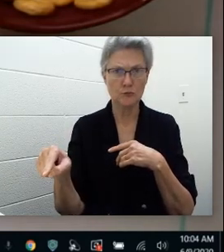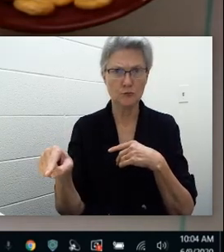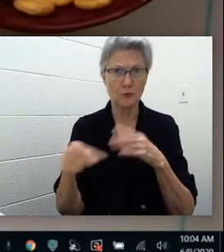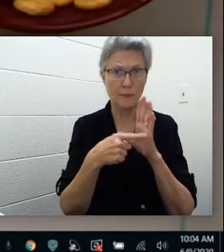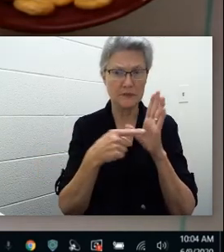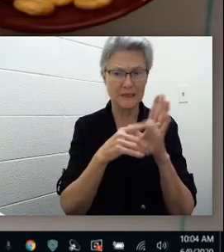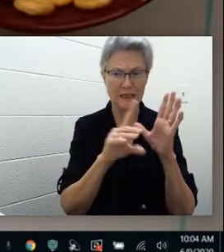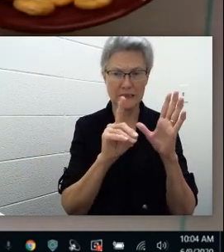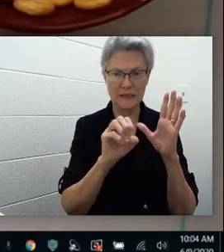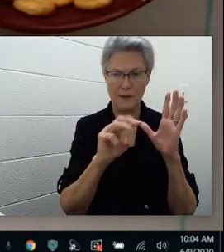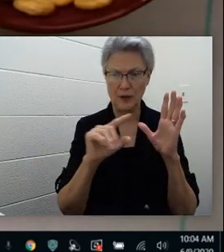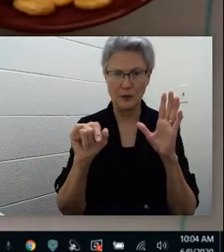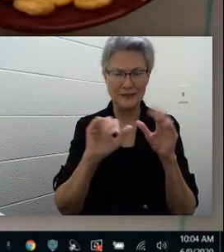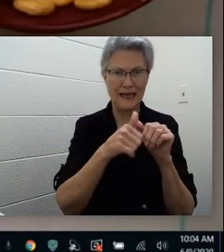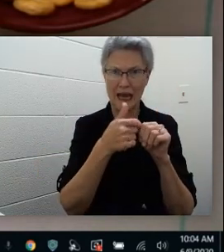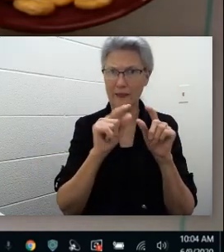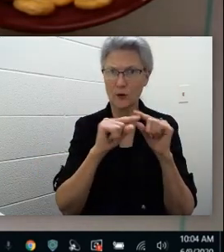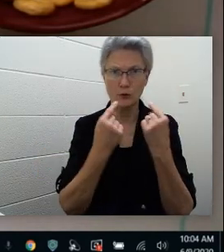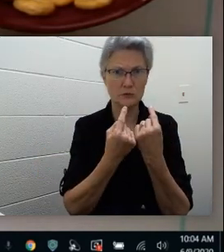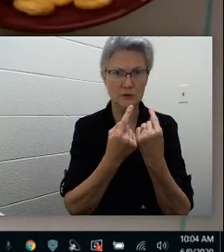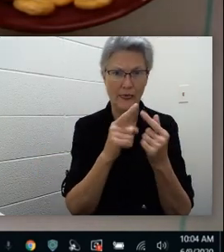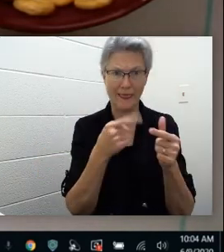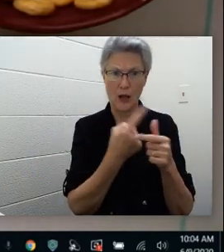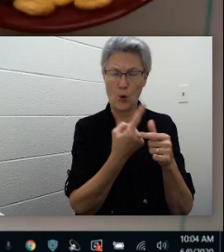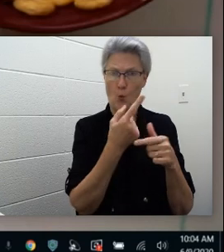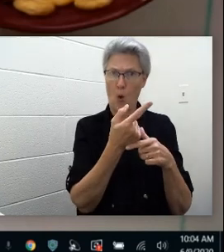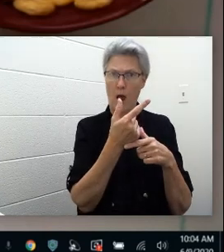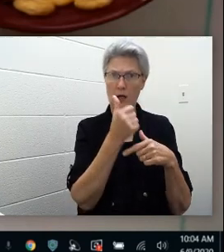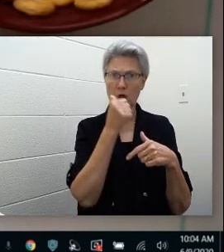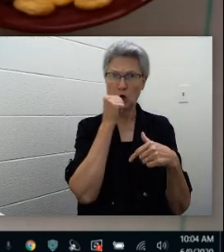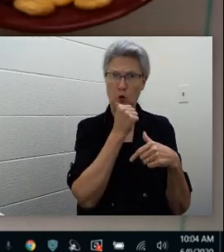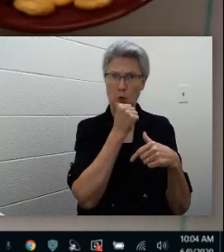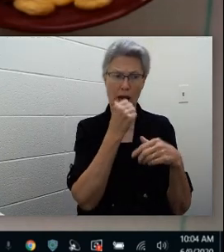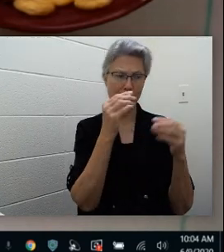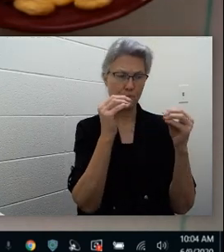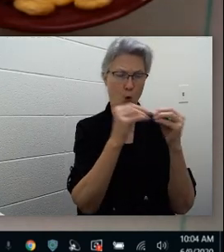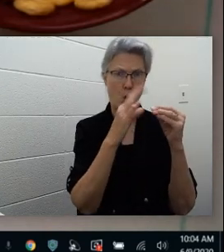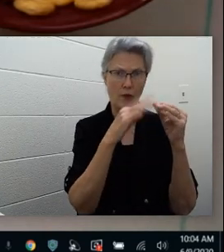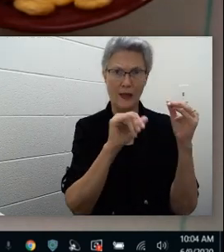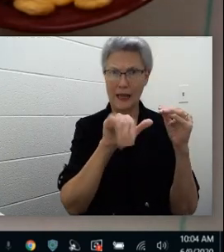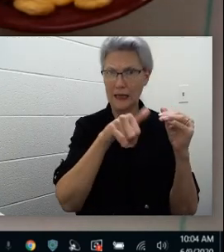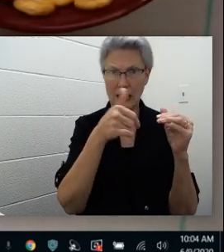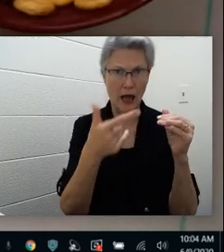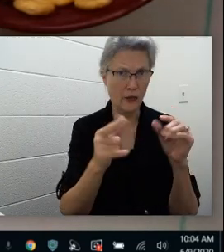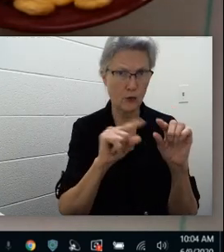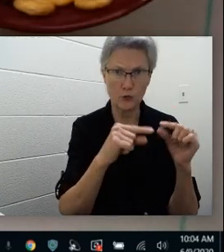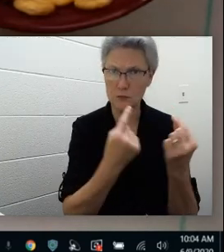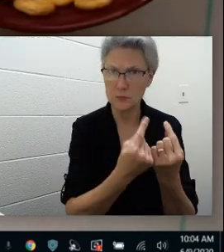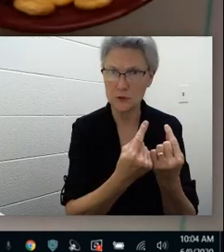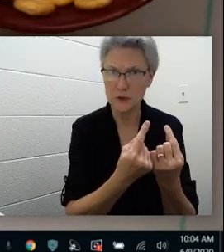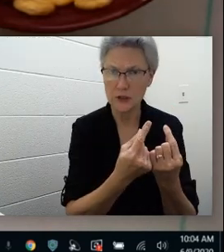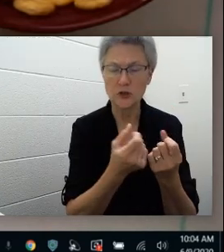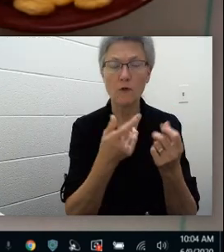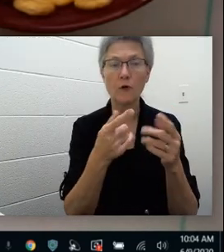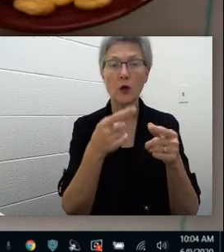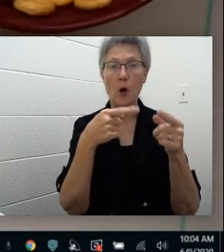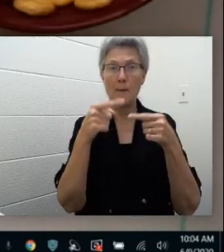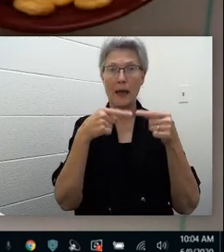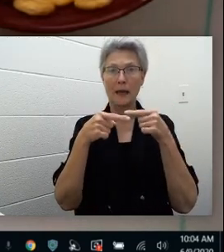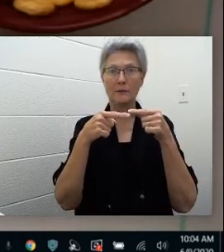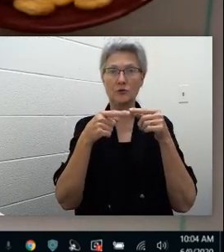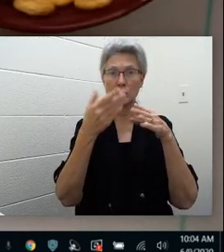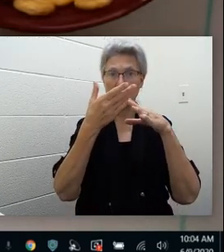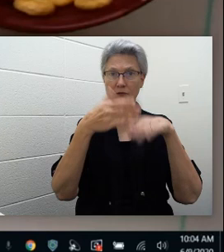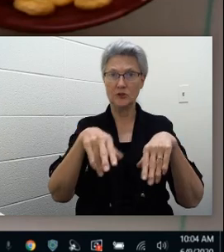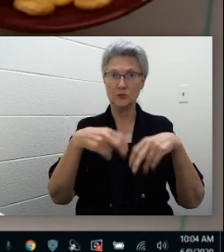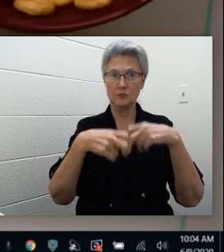domino into any of the groups because then one group would have more than any of the other groups. So if we go back up to our